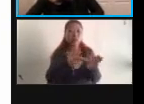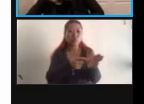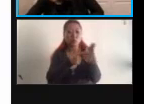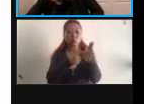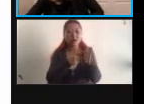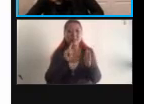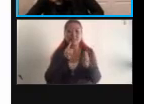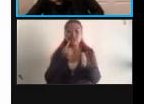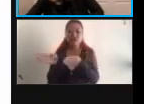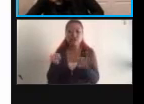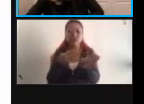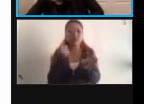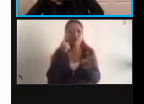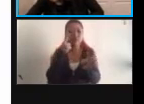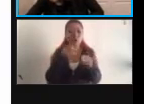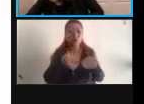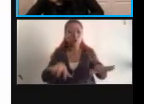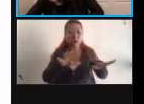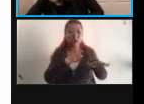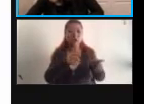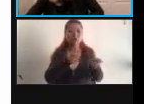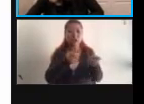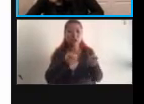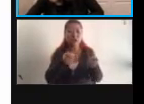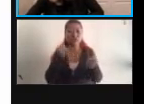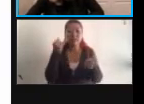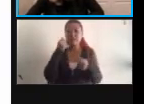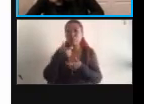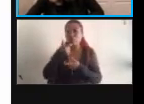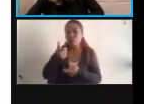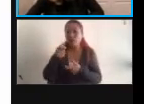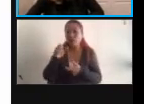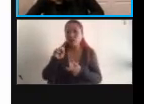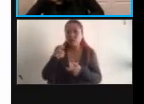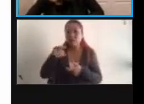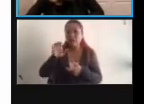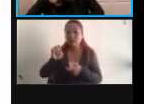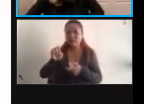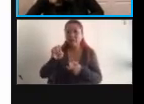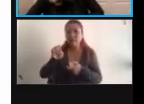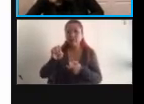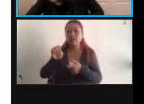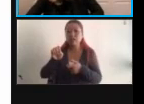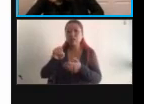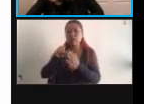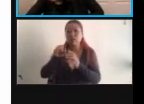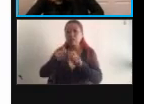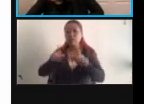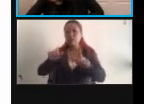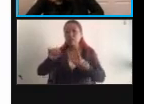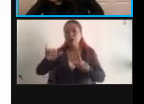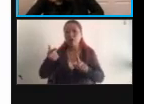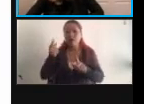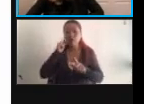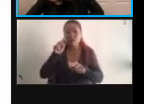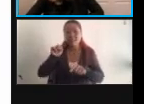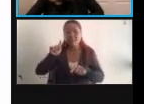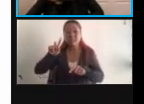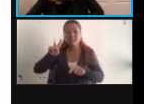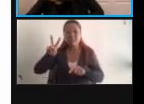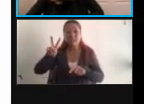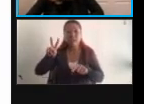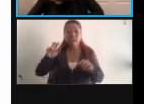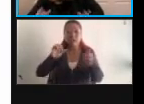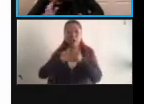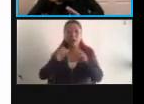shift in crew-ground relations. When you watch spacewalks on NASA TV, the interdependence between mission control and the crew